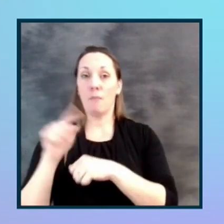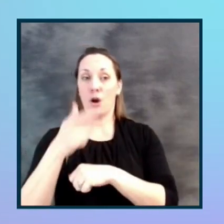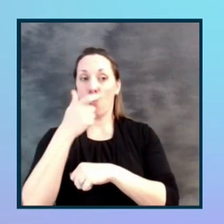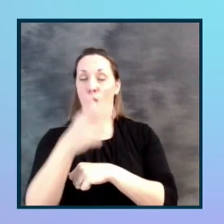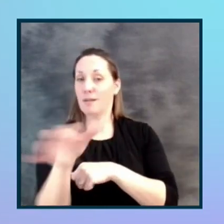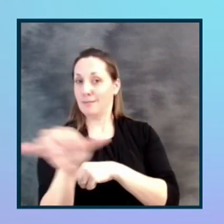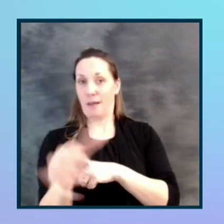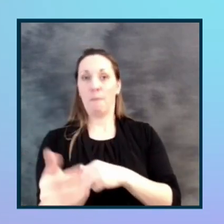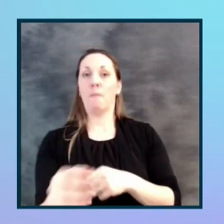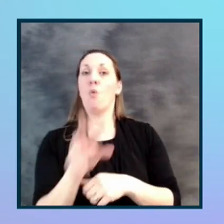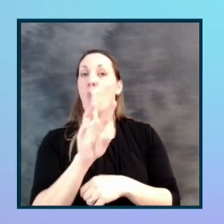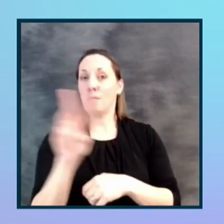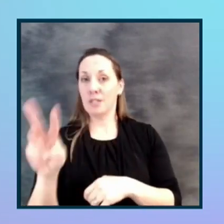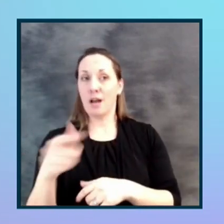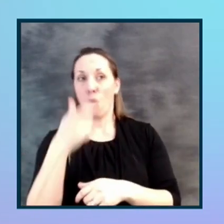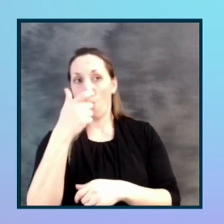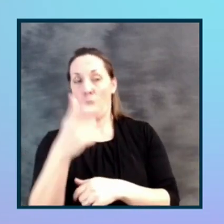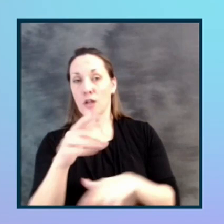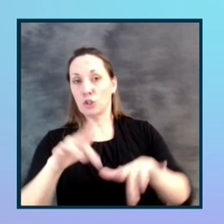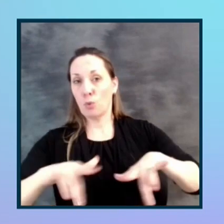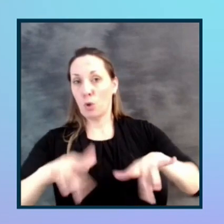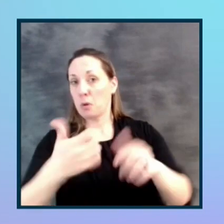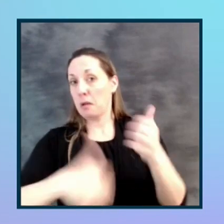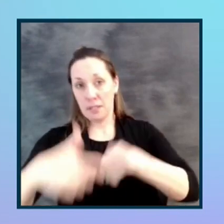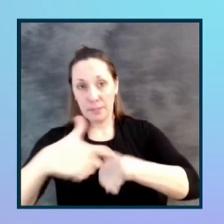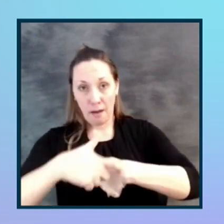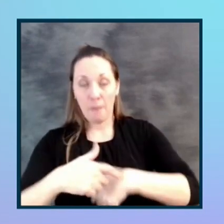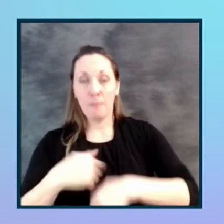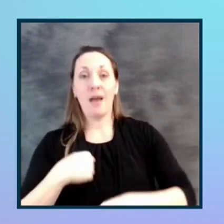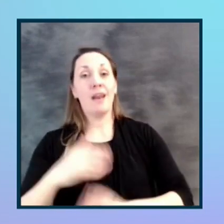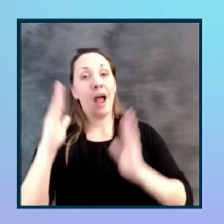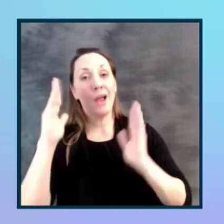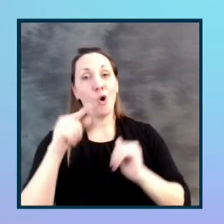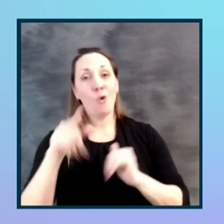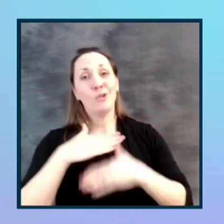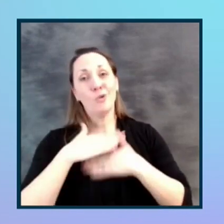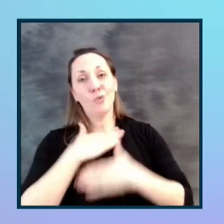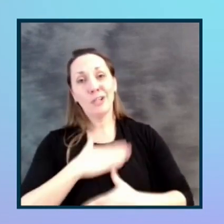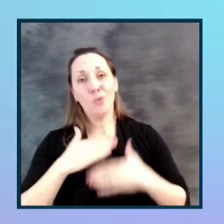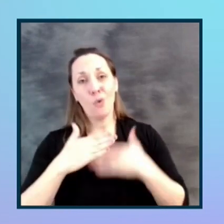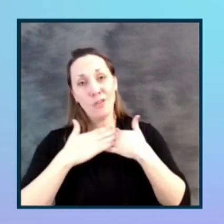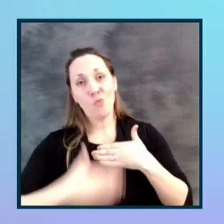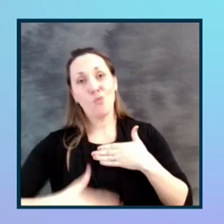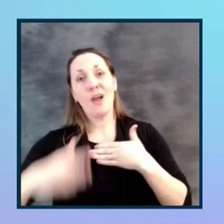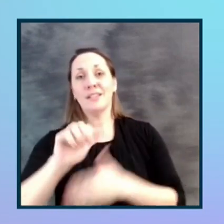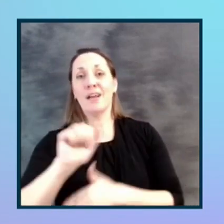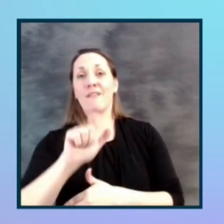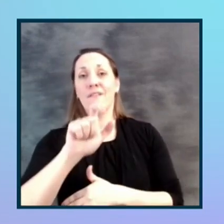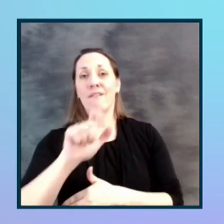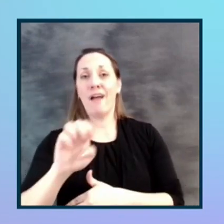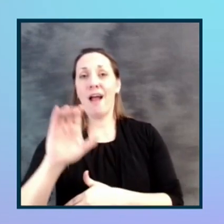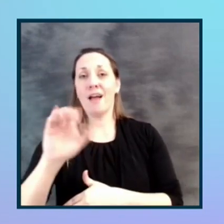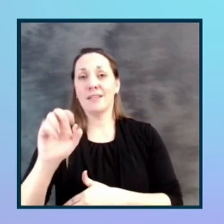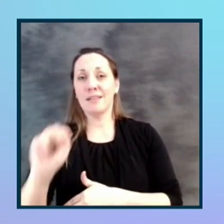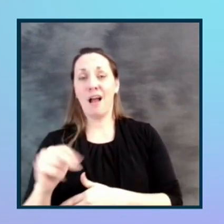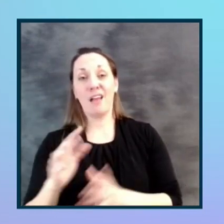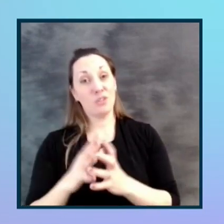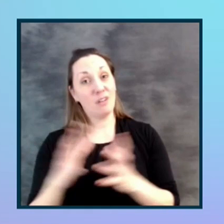watch the recording at any time. And I hope you enjoy the rest of AXCON. There are a lot of